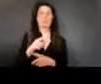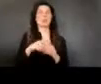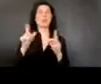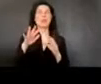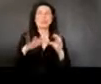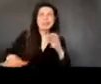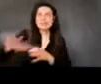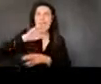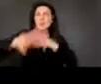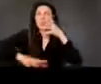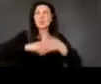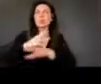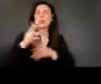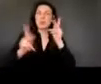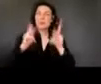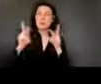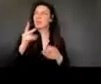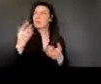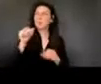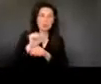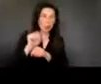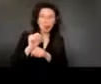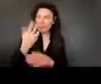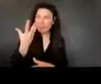evictions, poverty, you know, the further